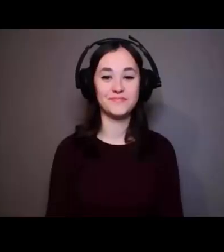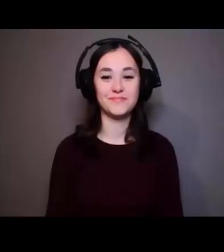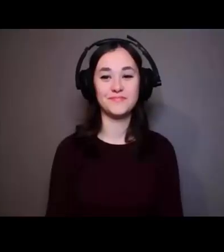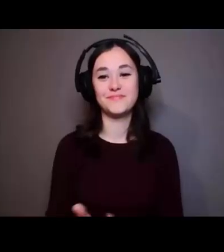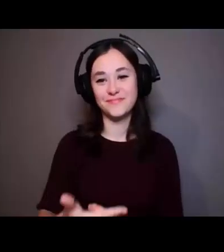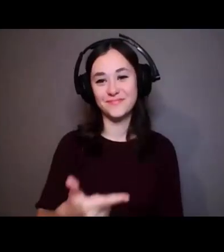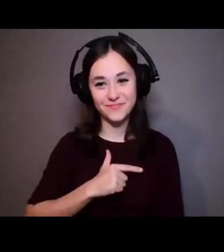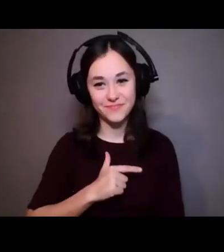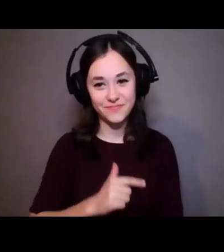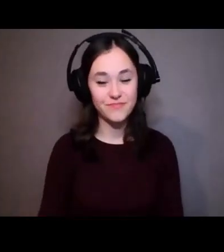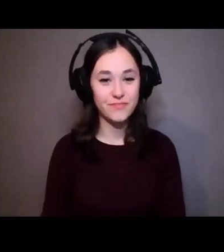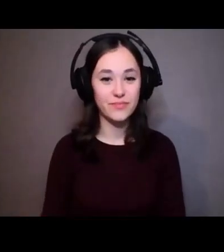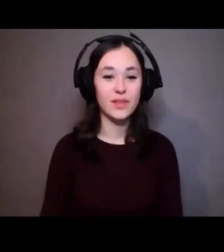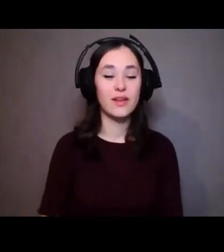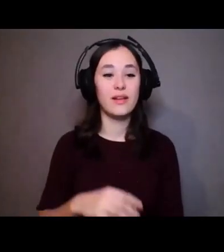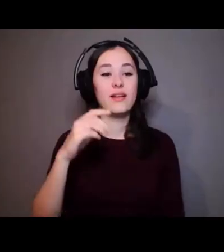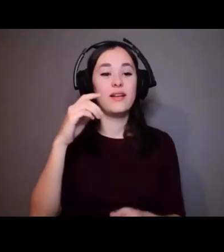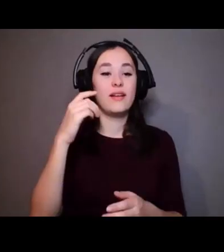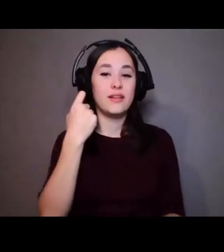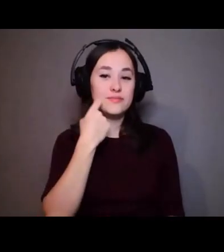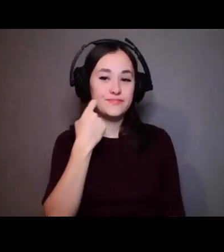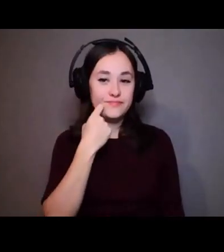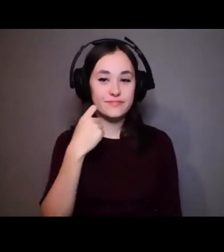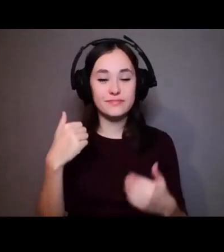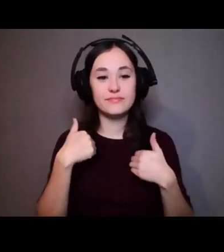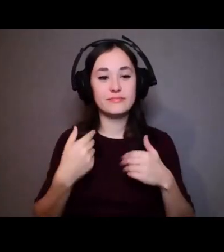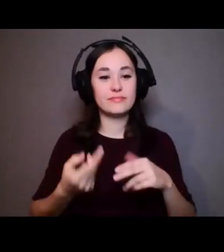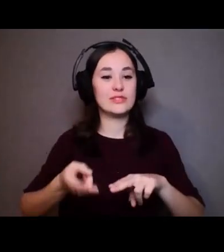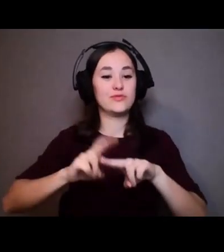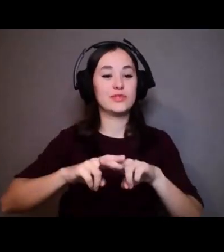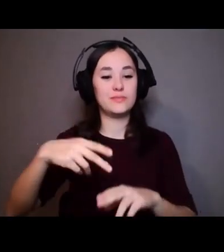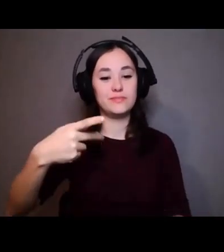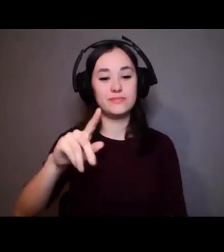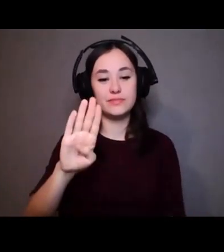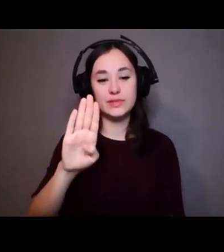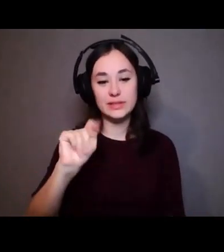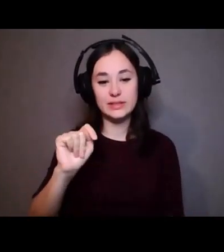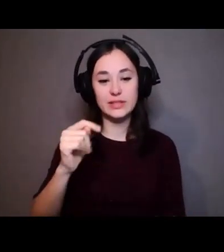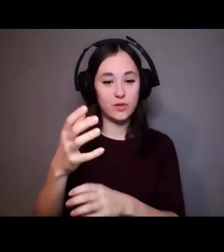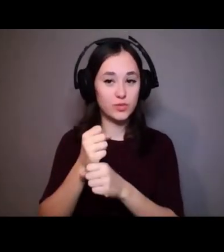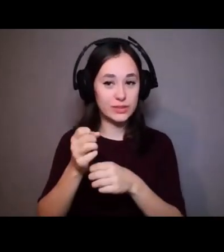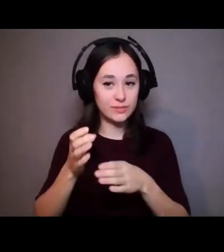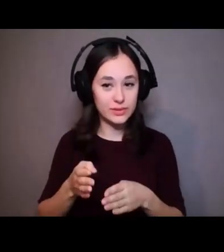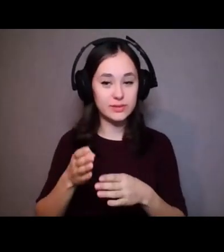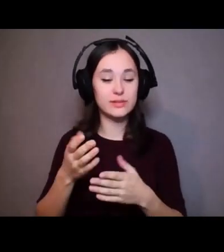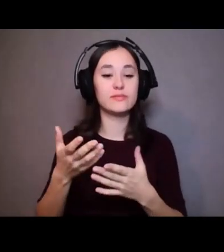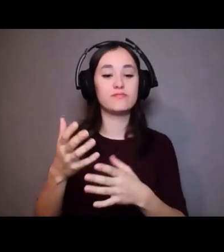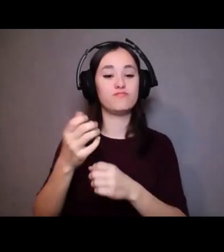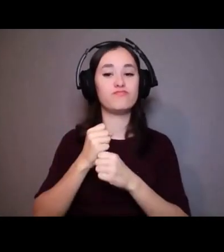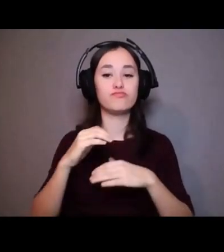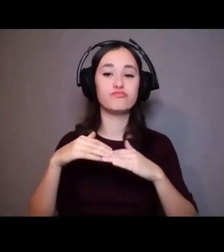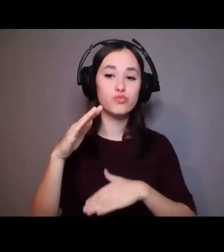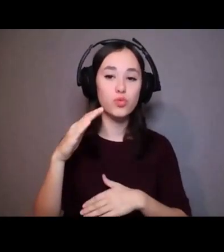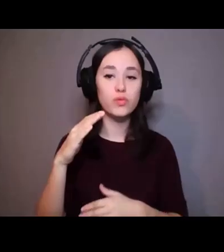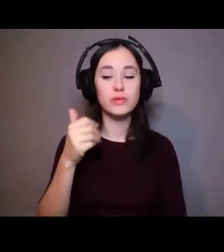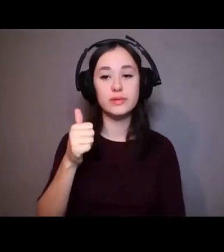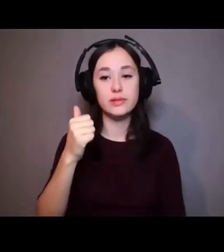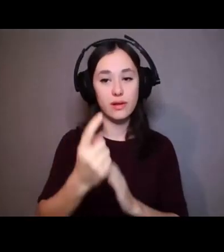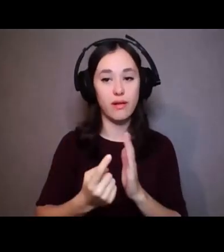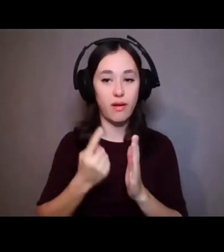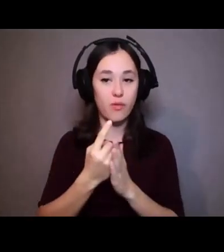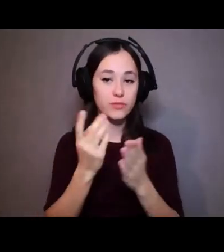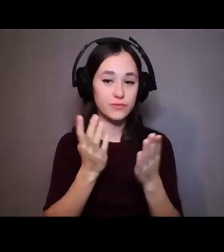There has been a notable increase in the share of PBT recipients receiving more than 10 hours of services per week.